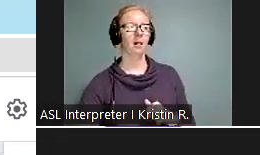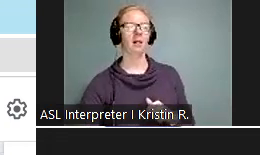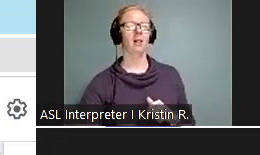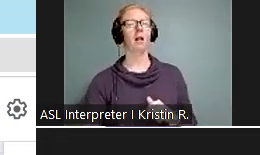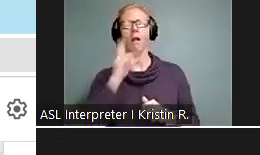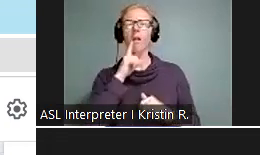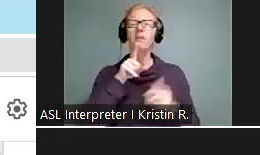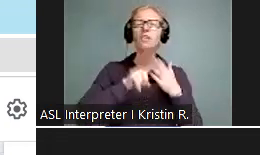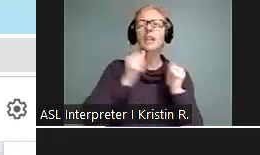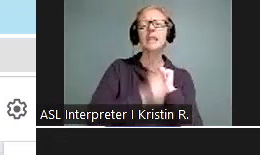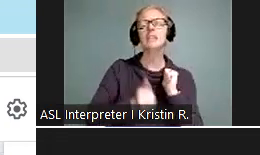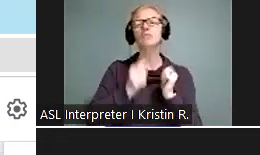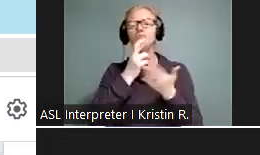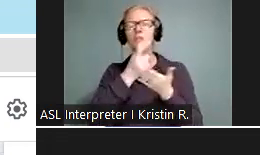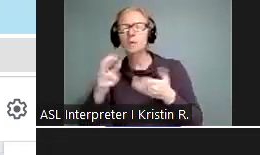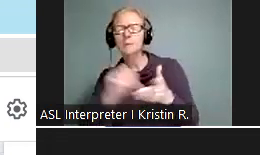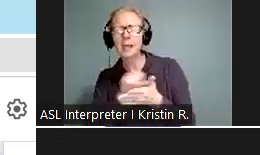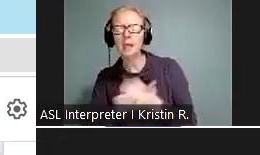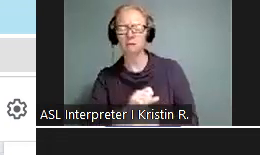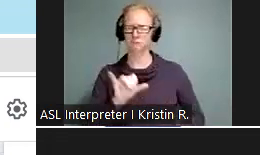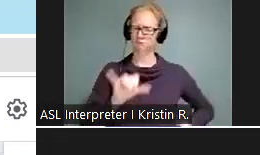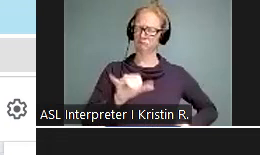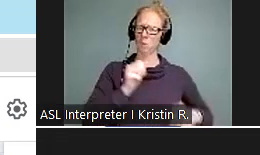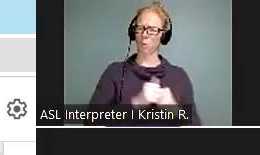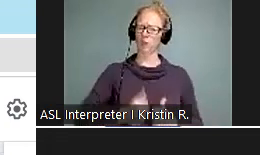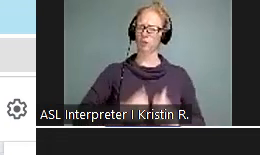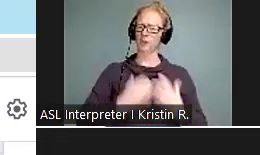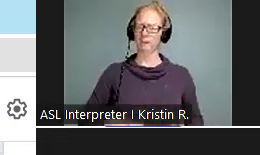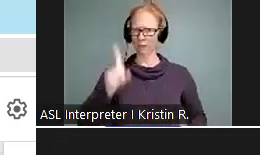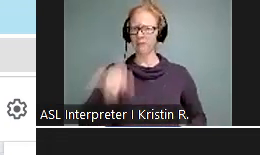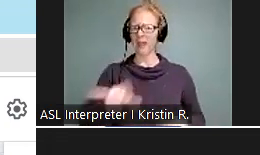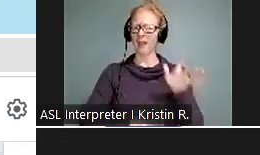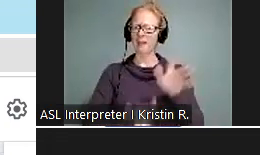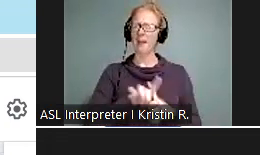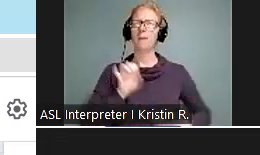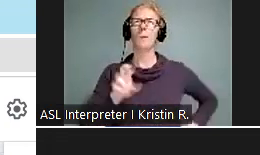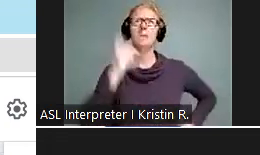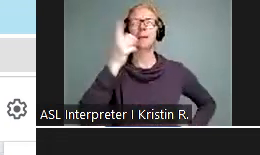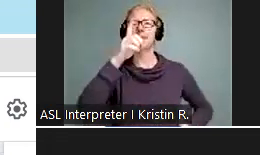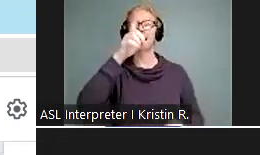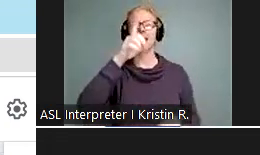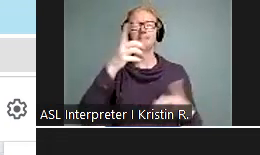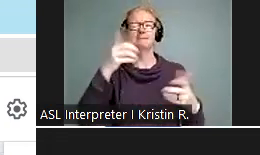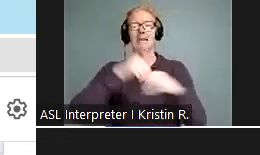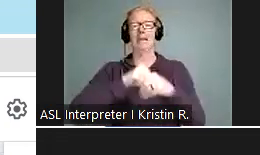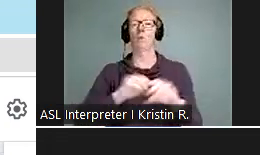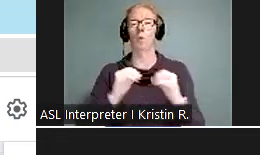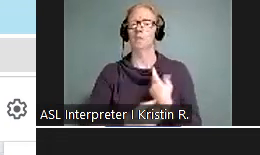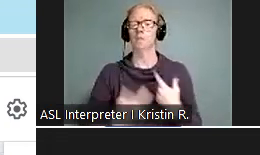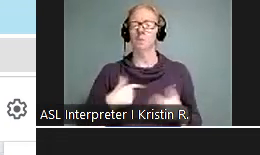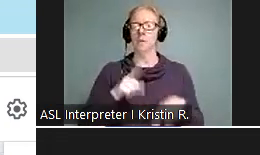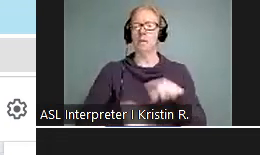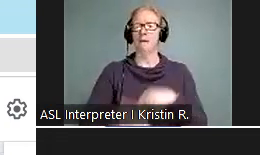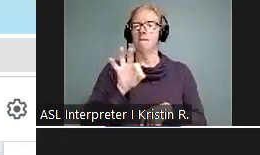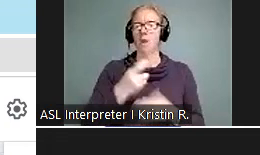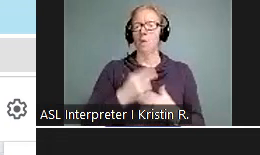they're like, you know, we have this thing come up with a survivor, or maybe something come up in our organization and we can't find a